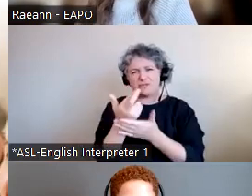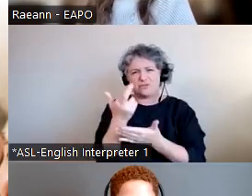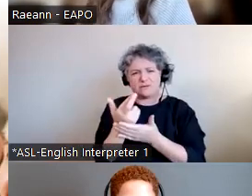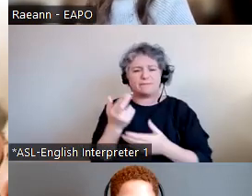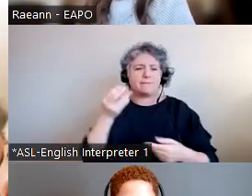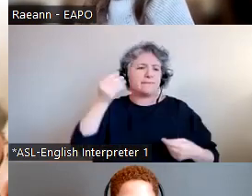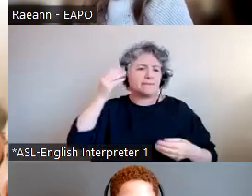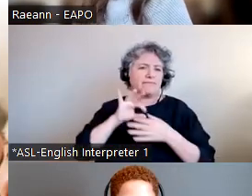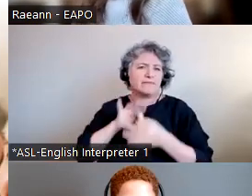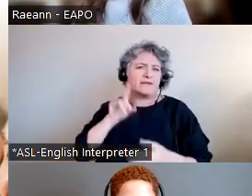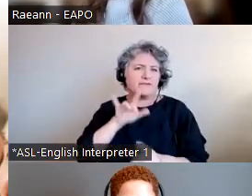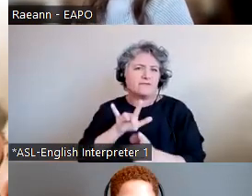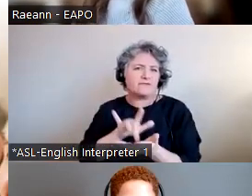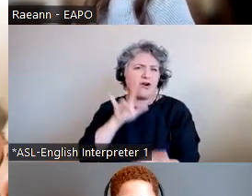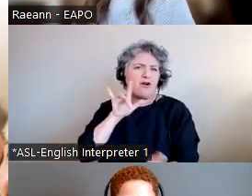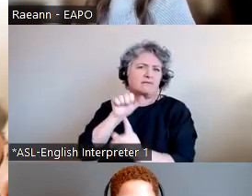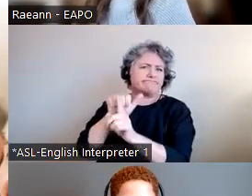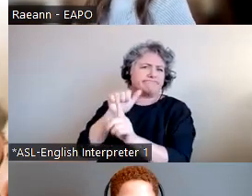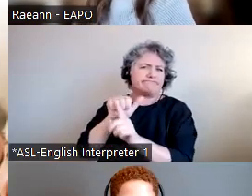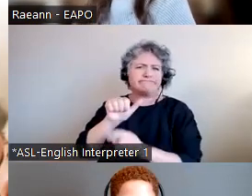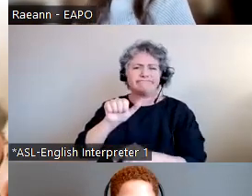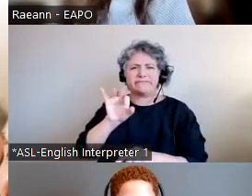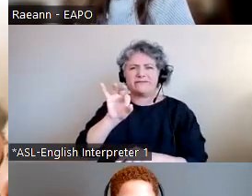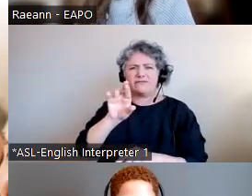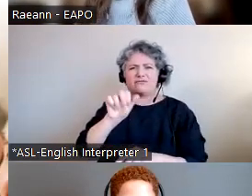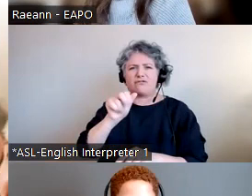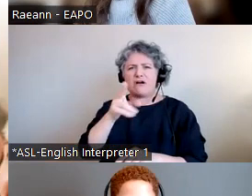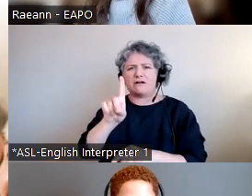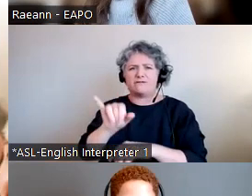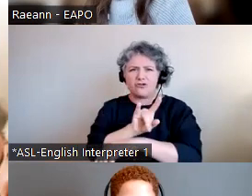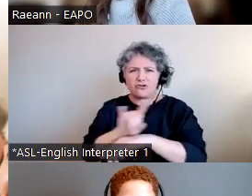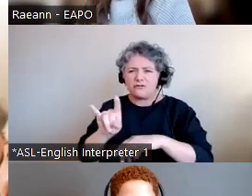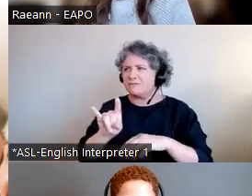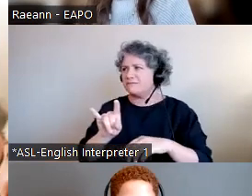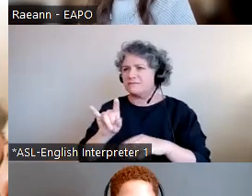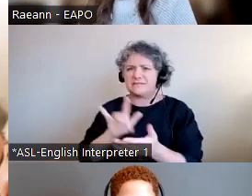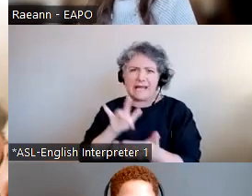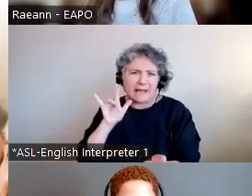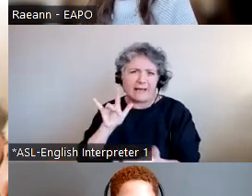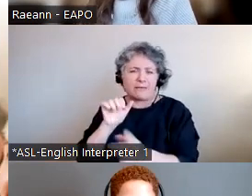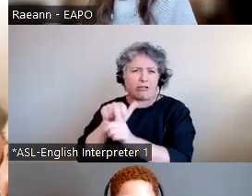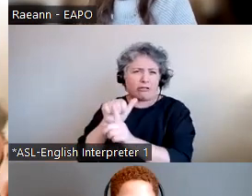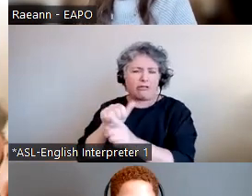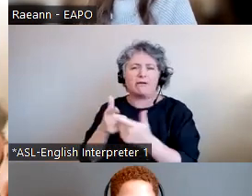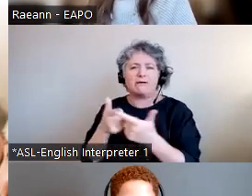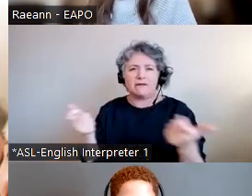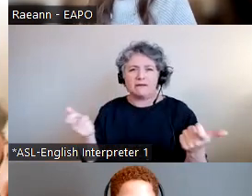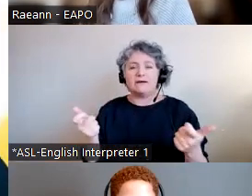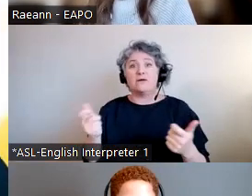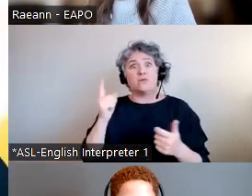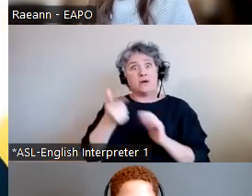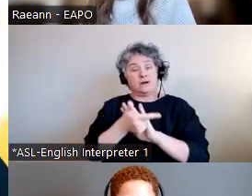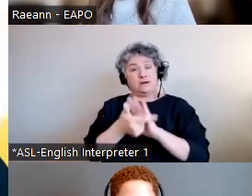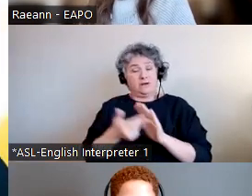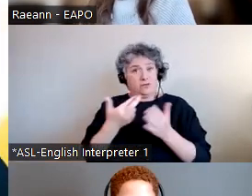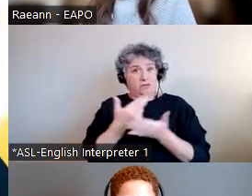information on frauds and scams, and we have a legal directory or legal resource that we did with ACE a while back. So there's